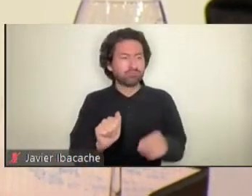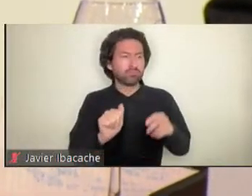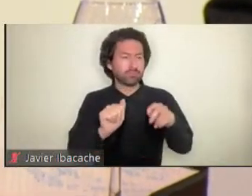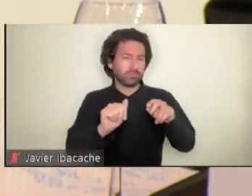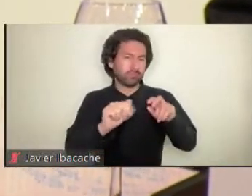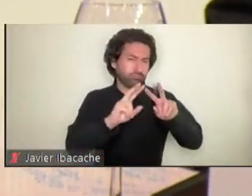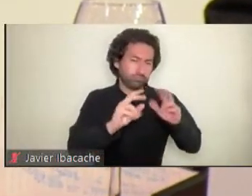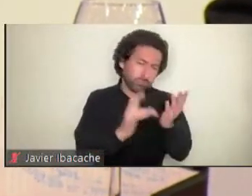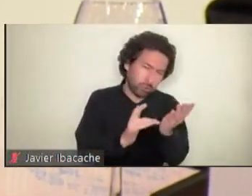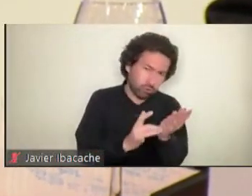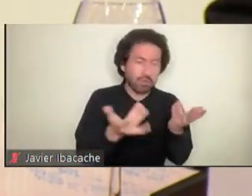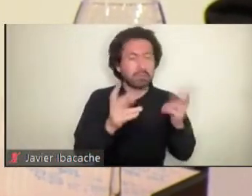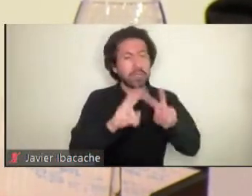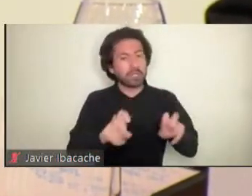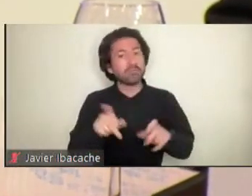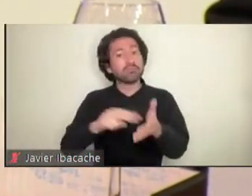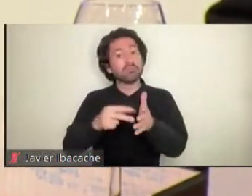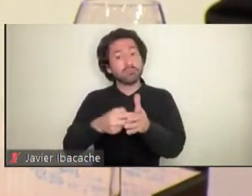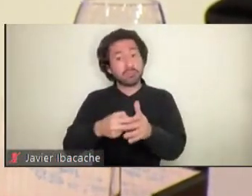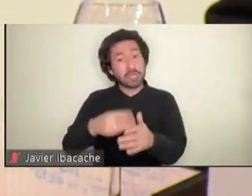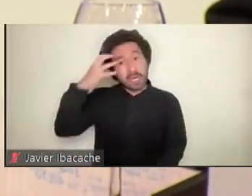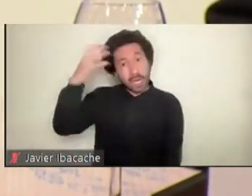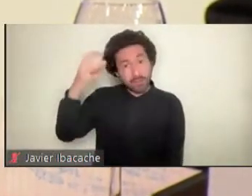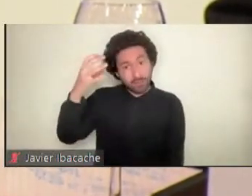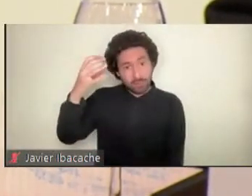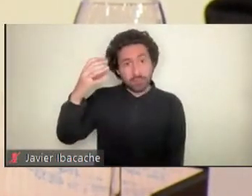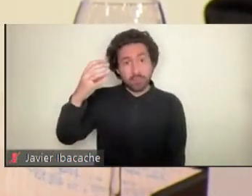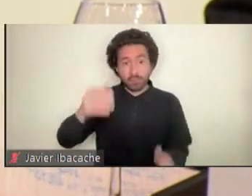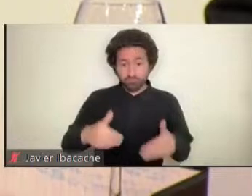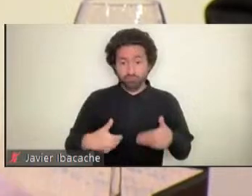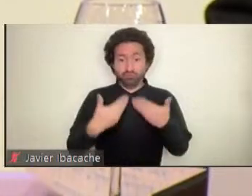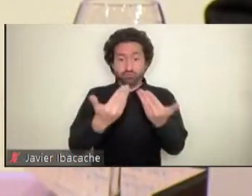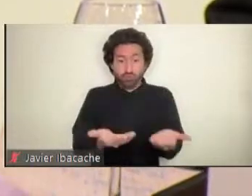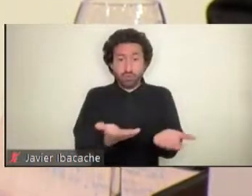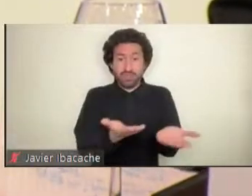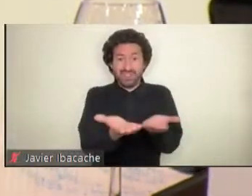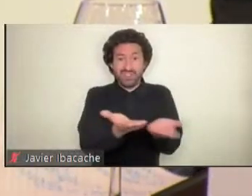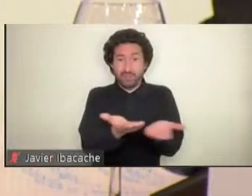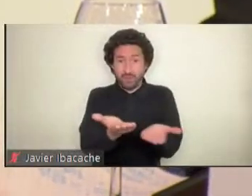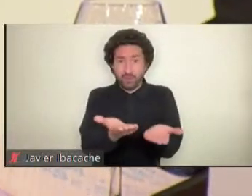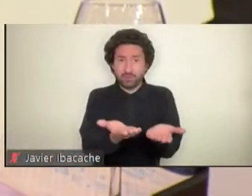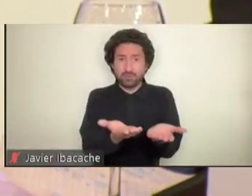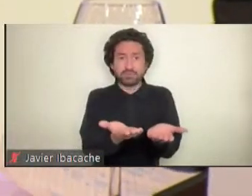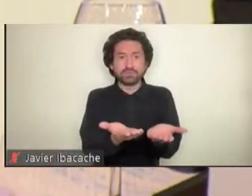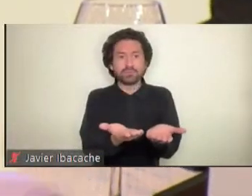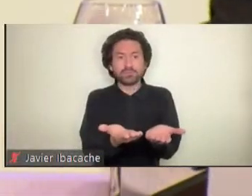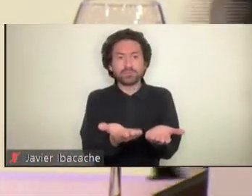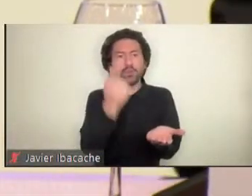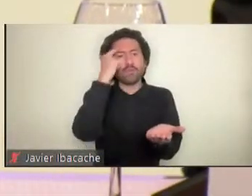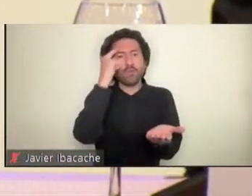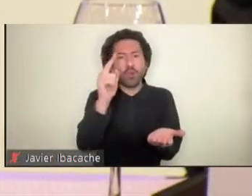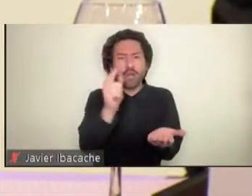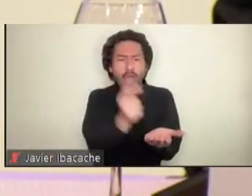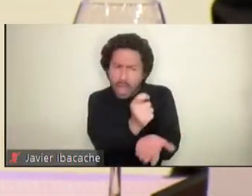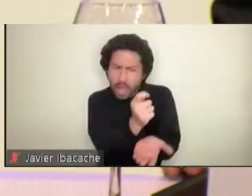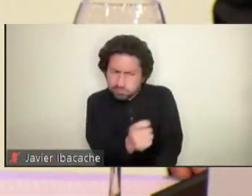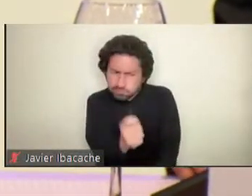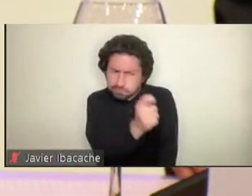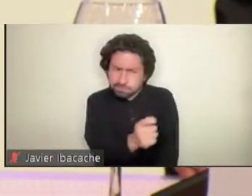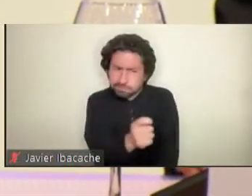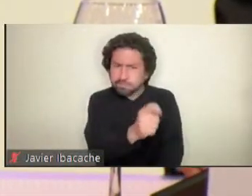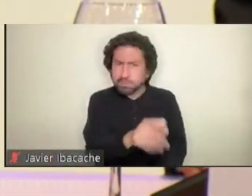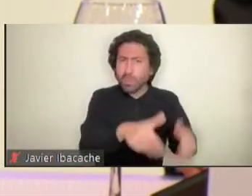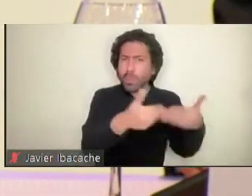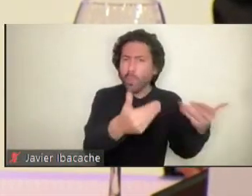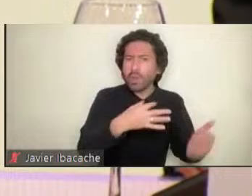a mechanism by which the state or third party provides a very specialized technical service to